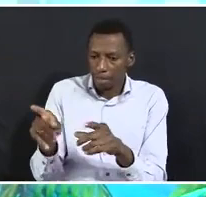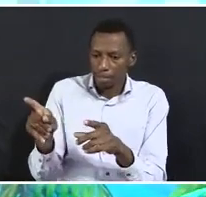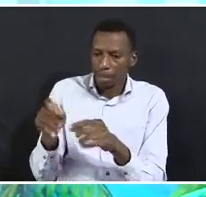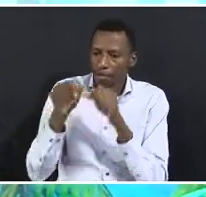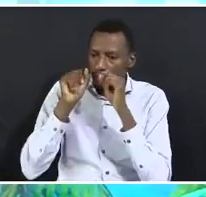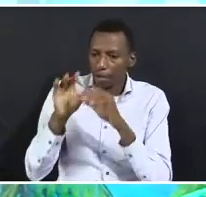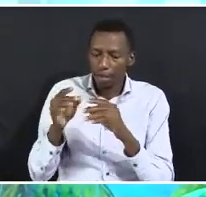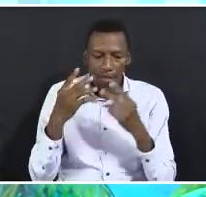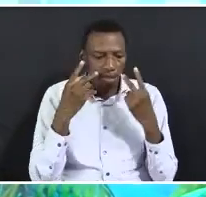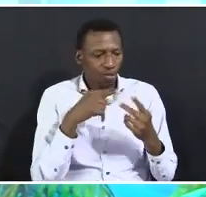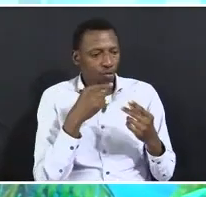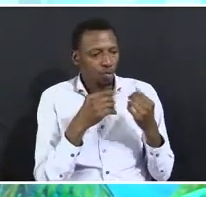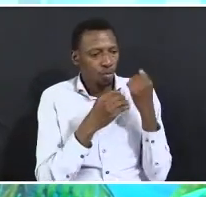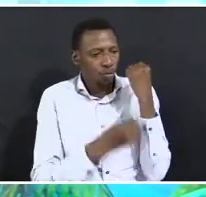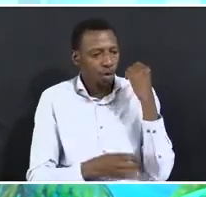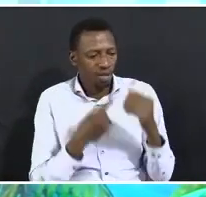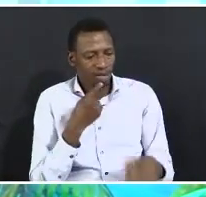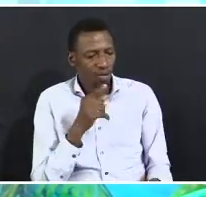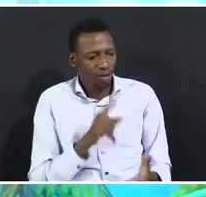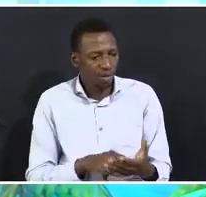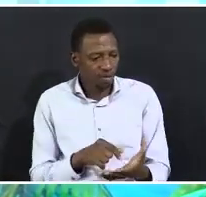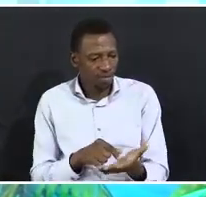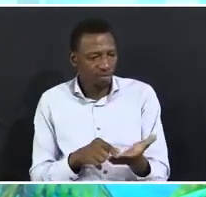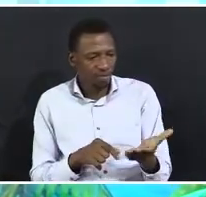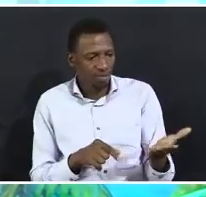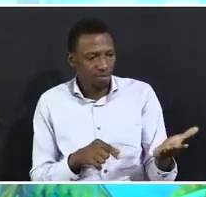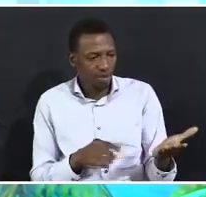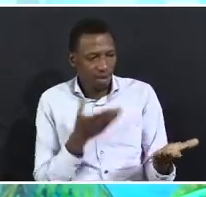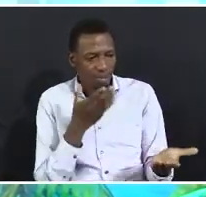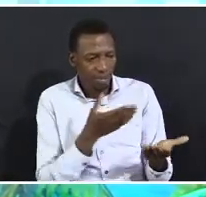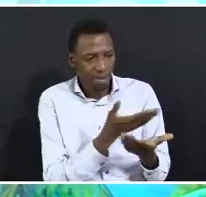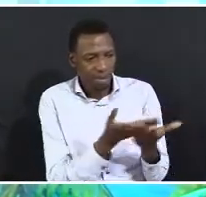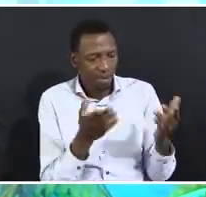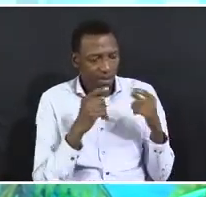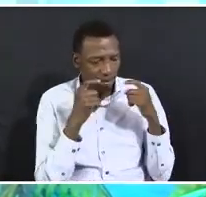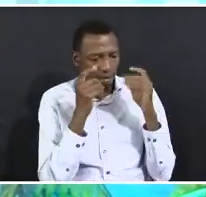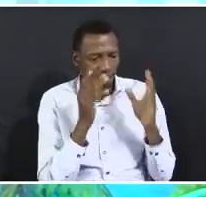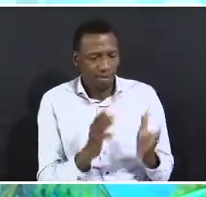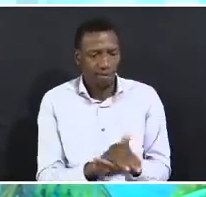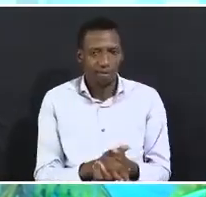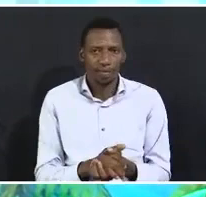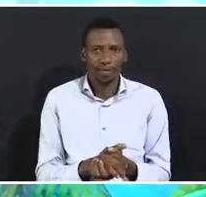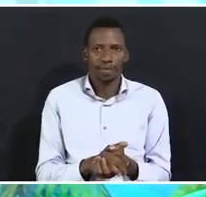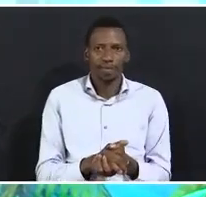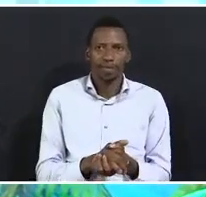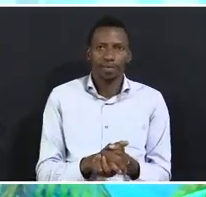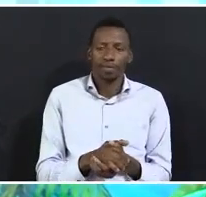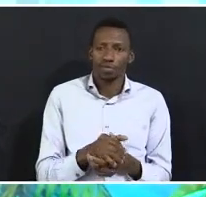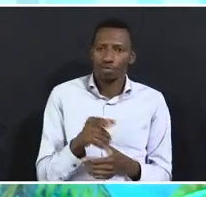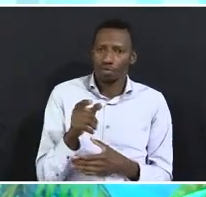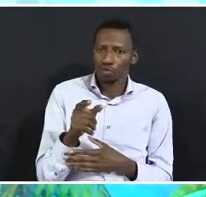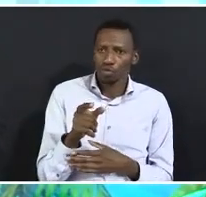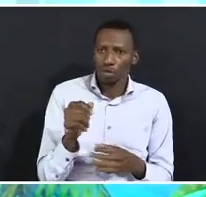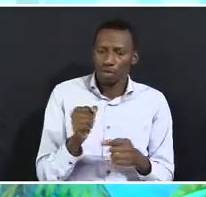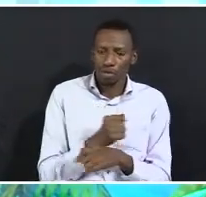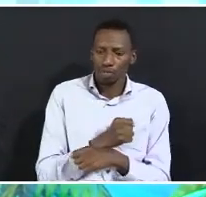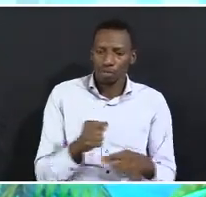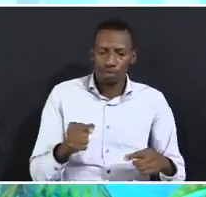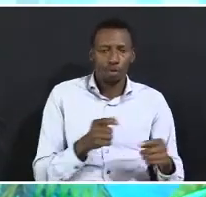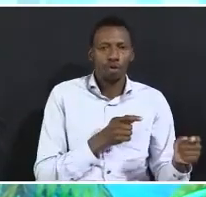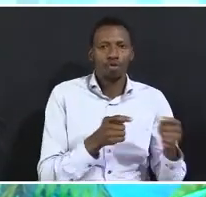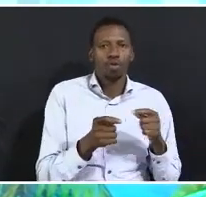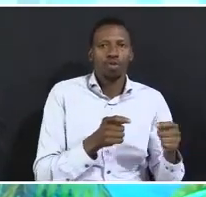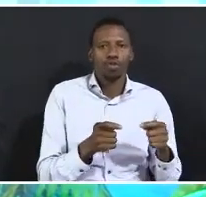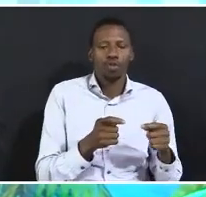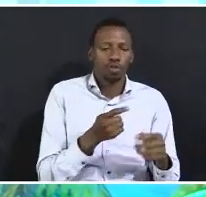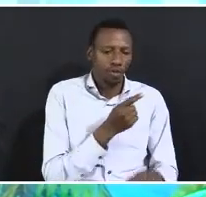who are not doing well. Then they say, this might be sinners. You cannot confine the grace. There are